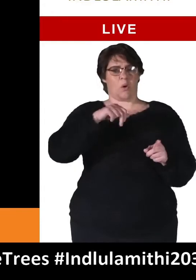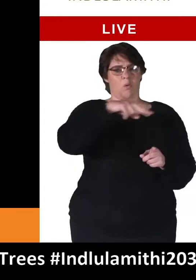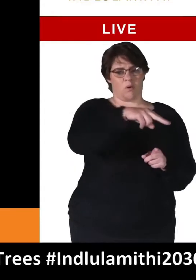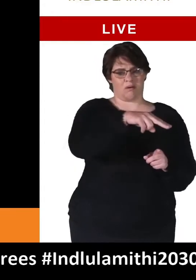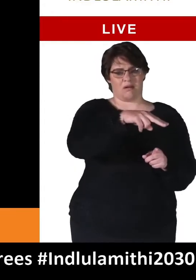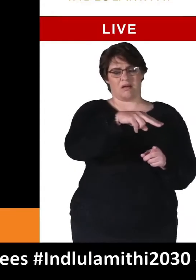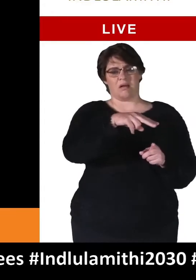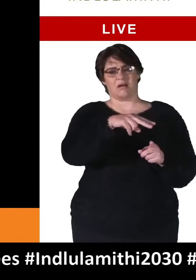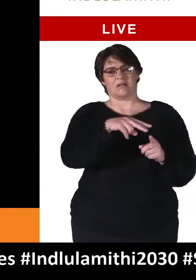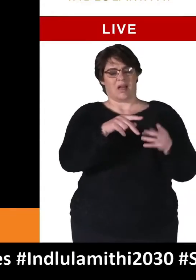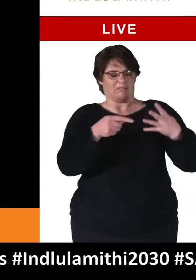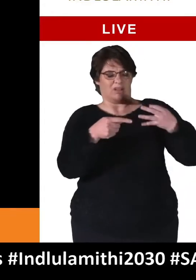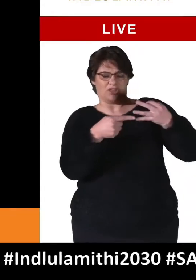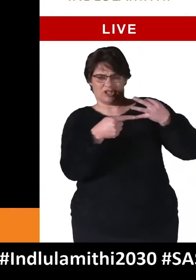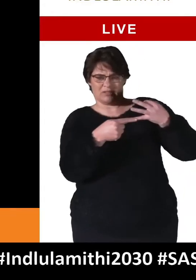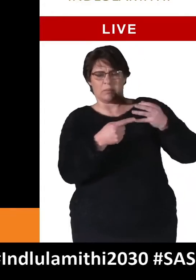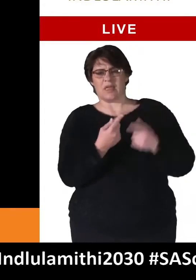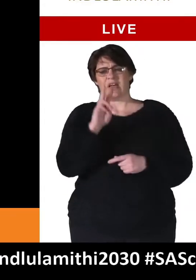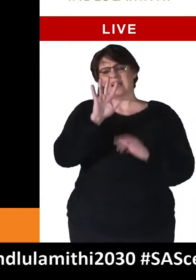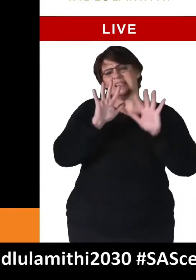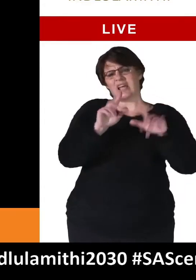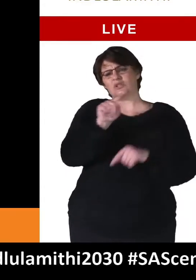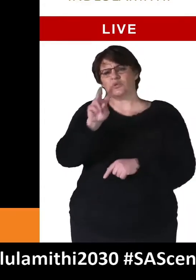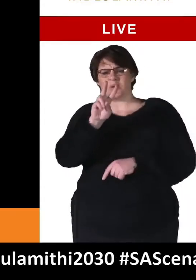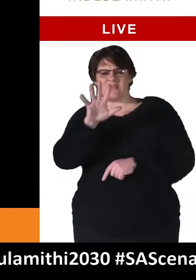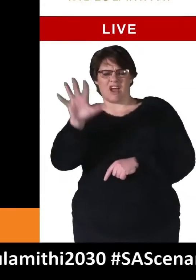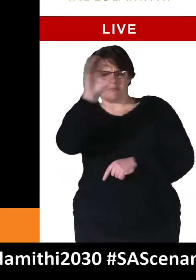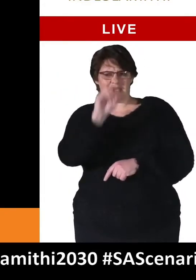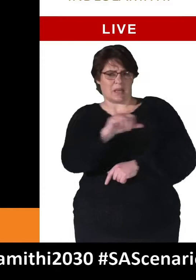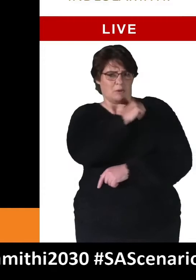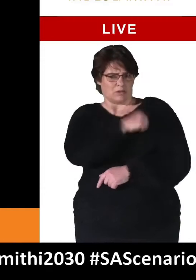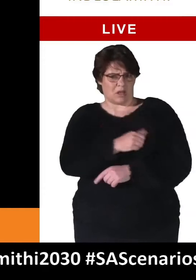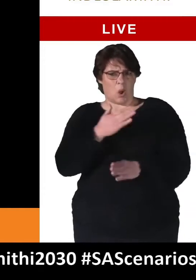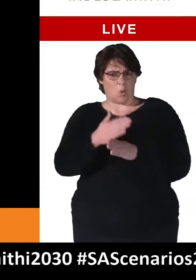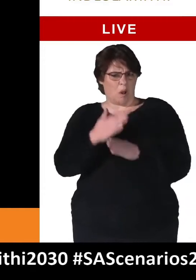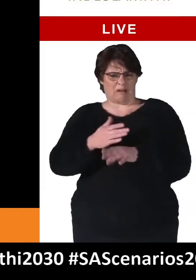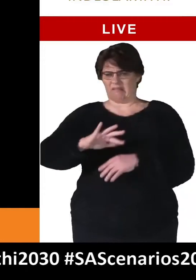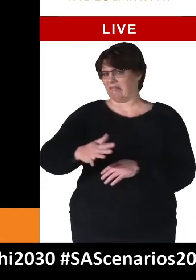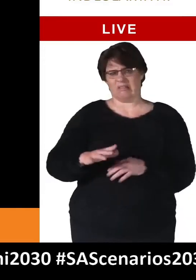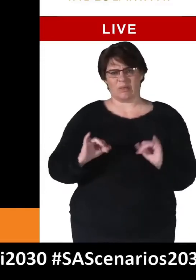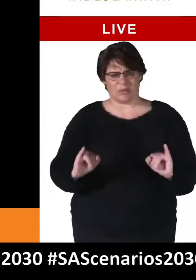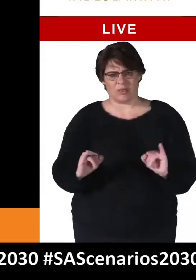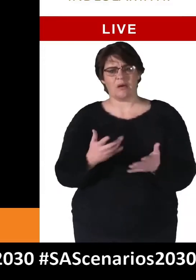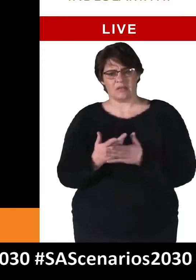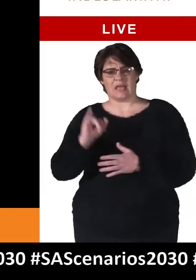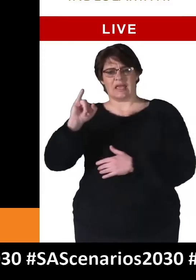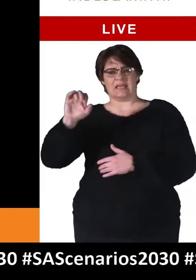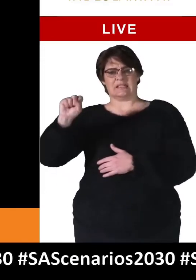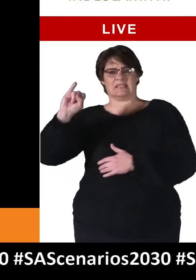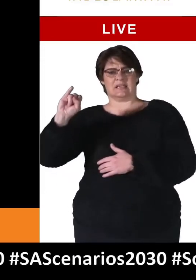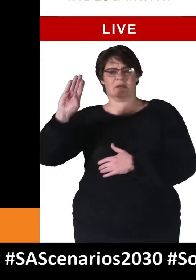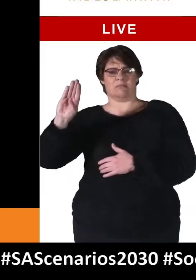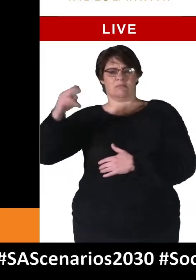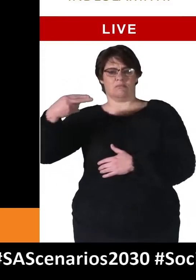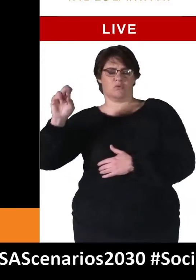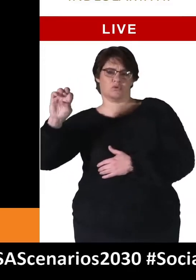cohesive scenario. If between 10 and 25% of our municipalities were dysfunctional, we'd be in Isibujwa. More